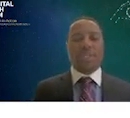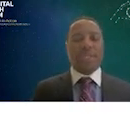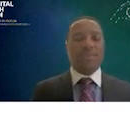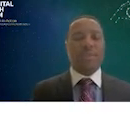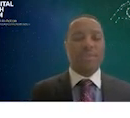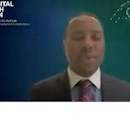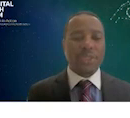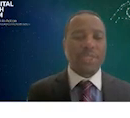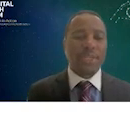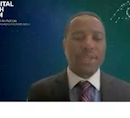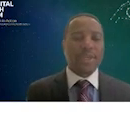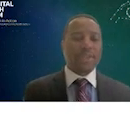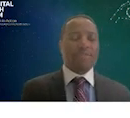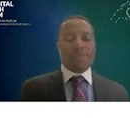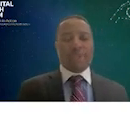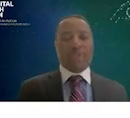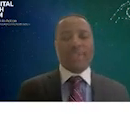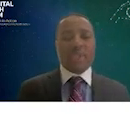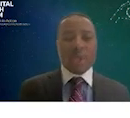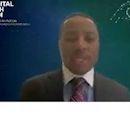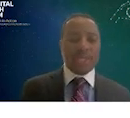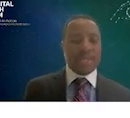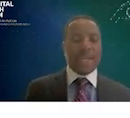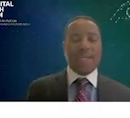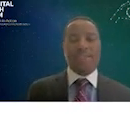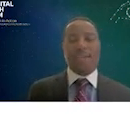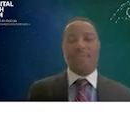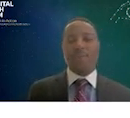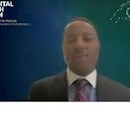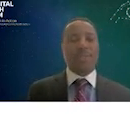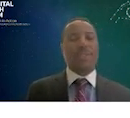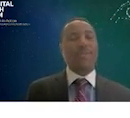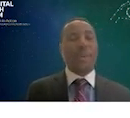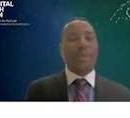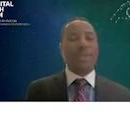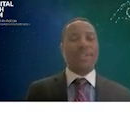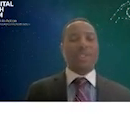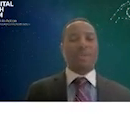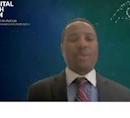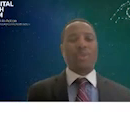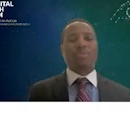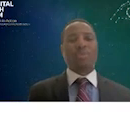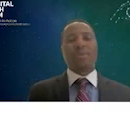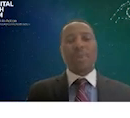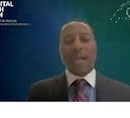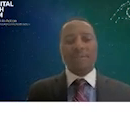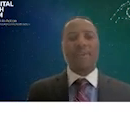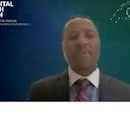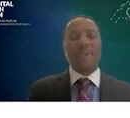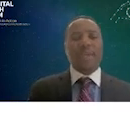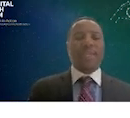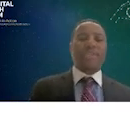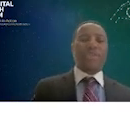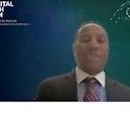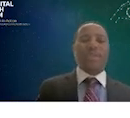to accept new patients. The information is growing, and we're learning more to be able to improve the